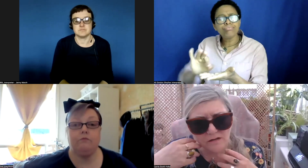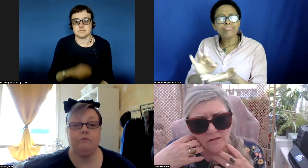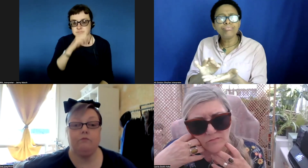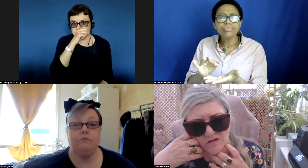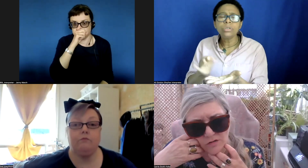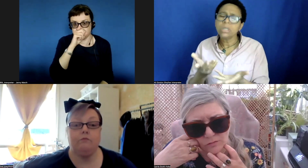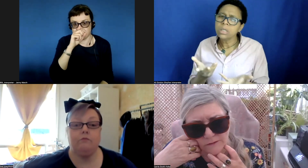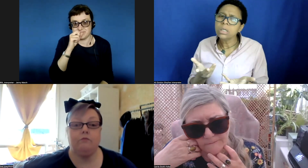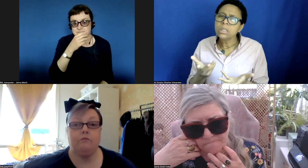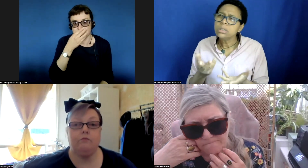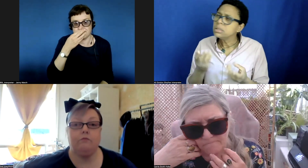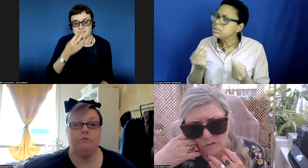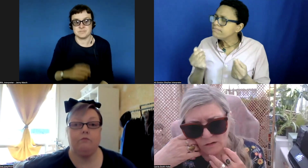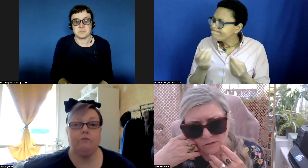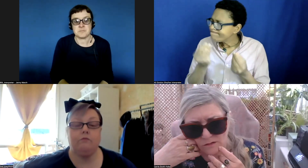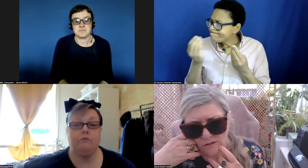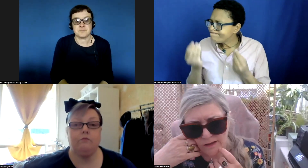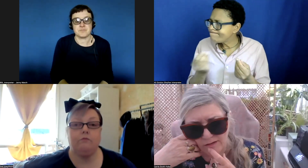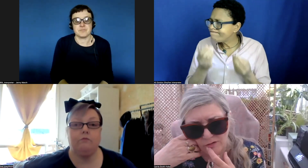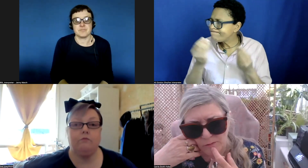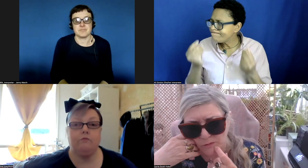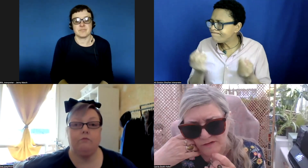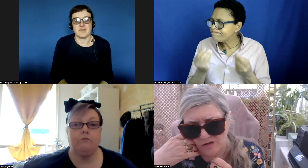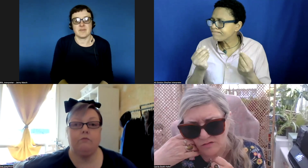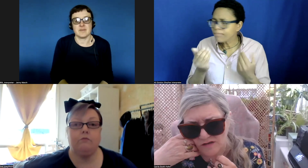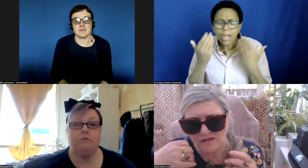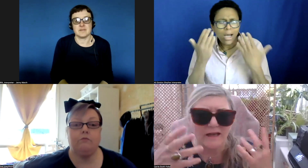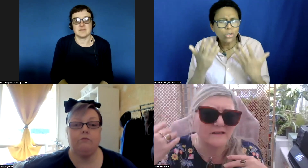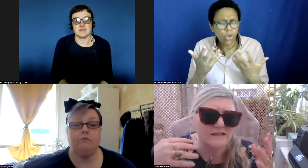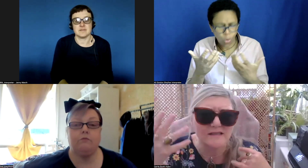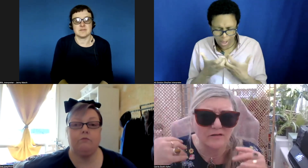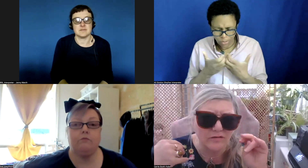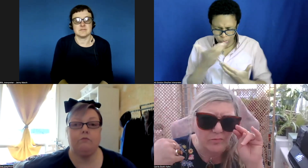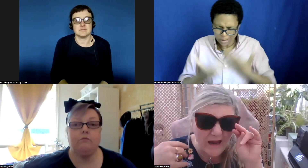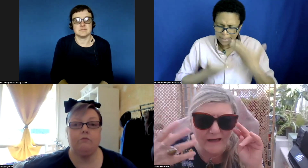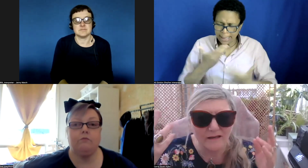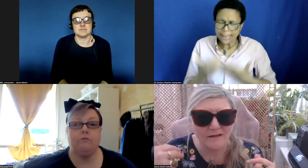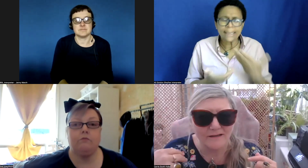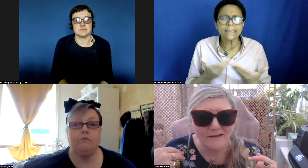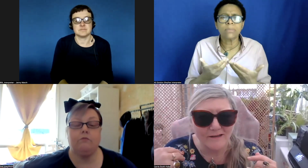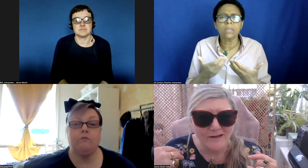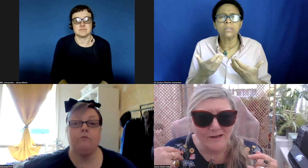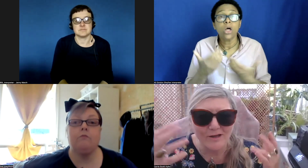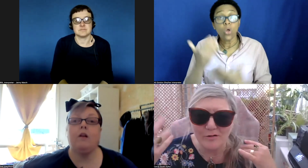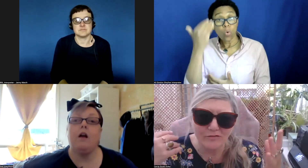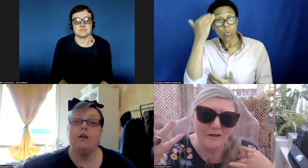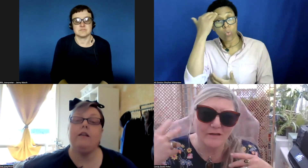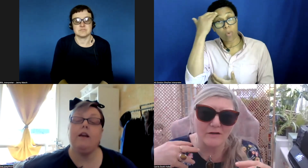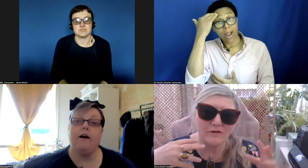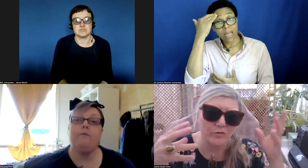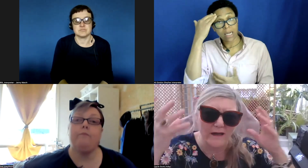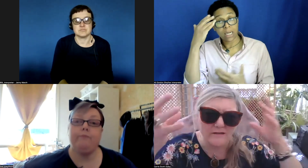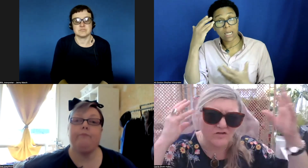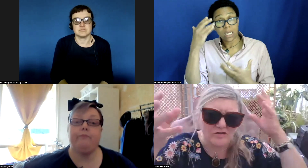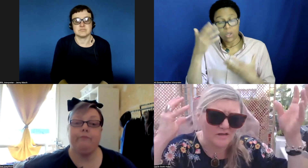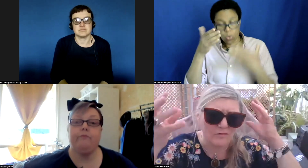almost to, I don't know what word to use, to like distill the brain. You know, if